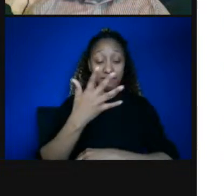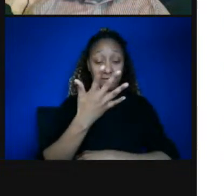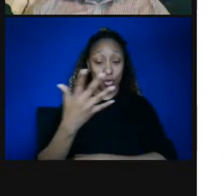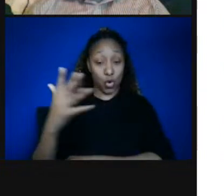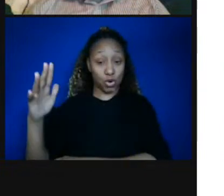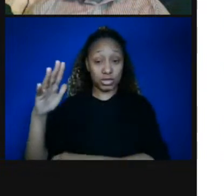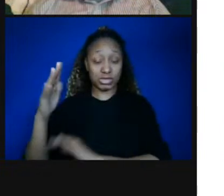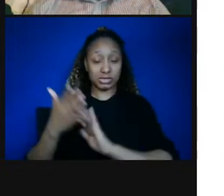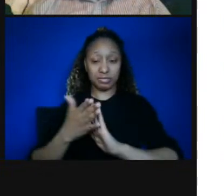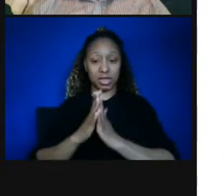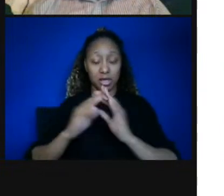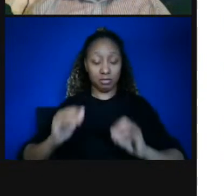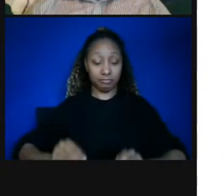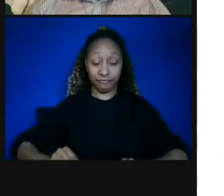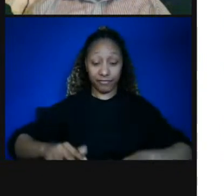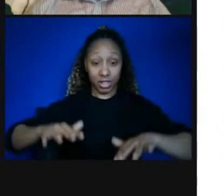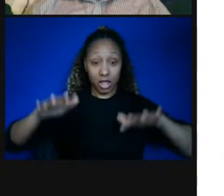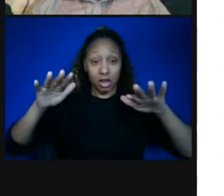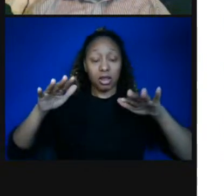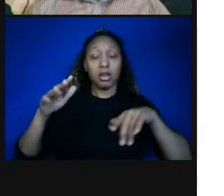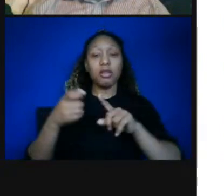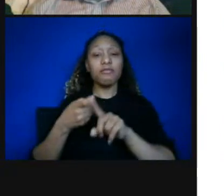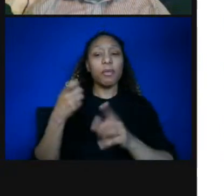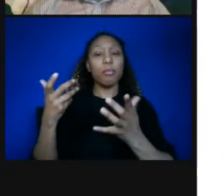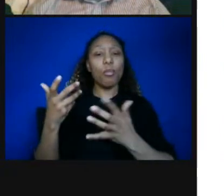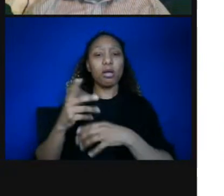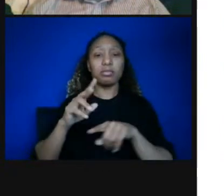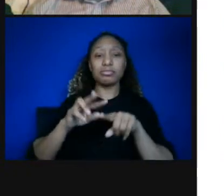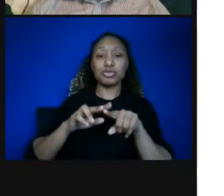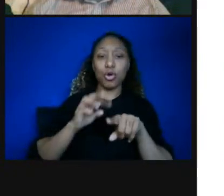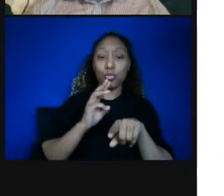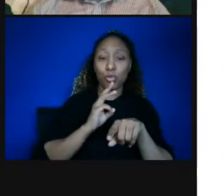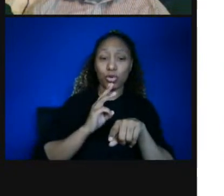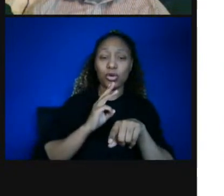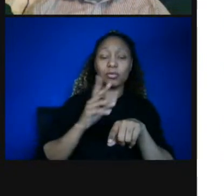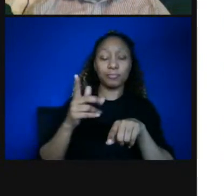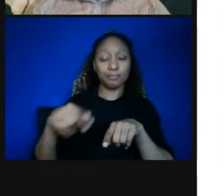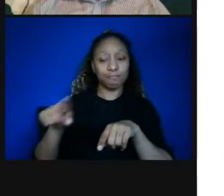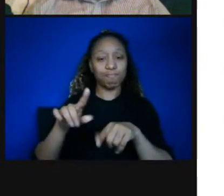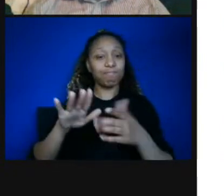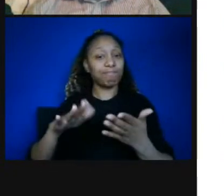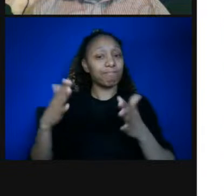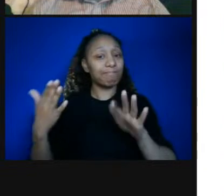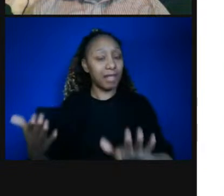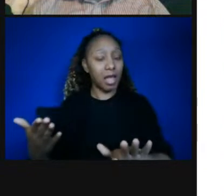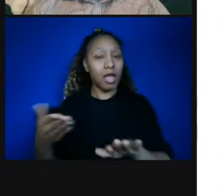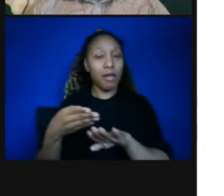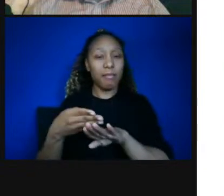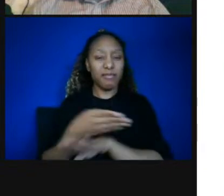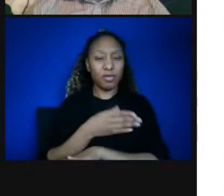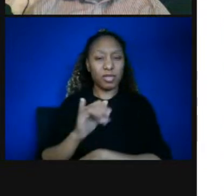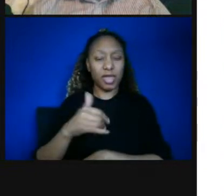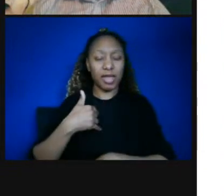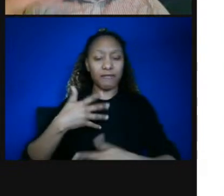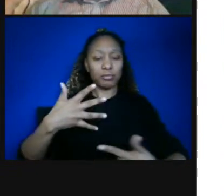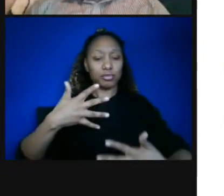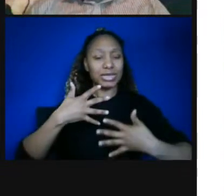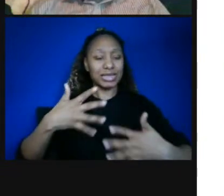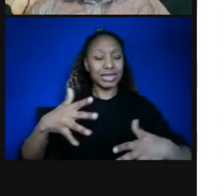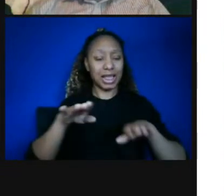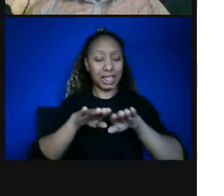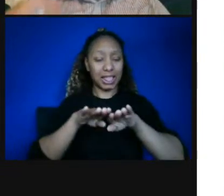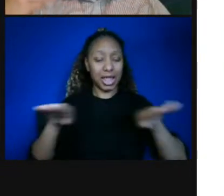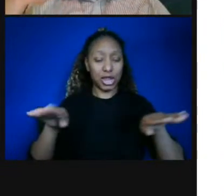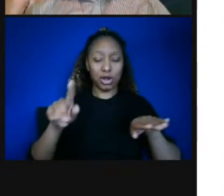sicken and die. The land, which before flooding has breathing layers of topsoil, which